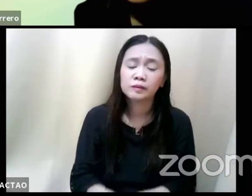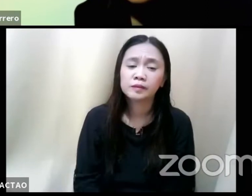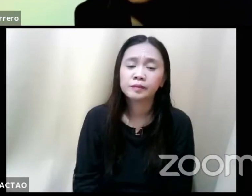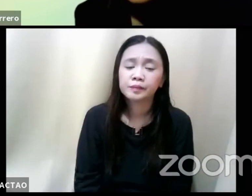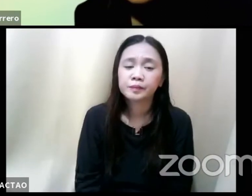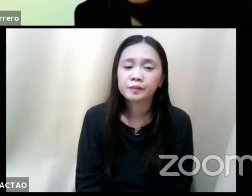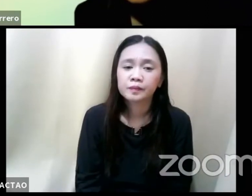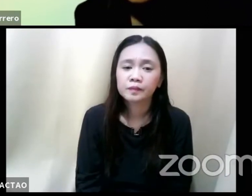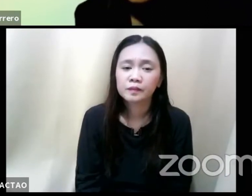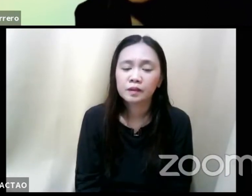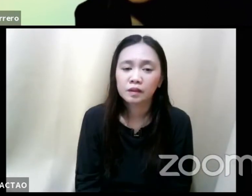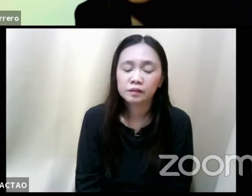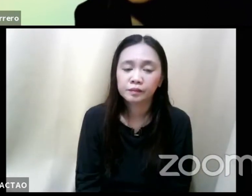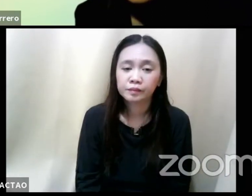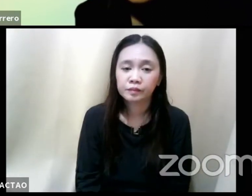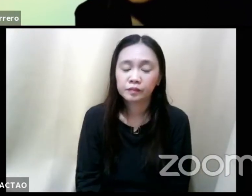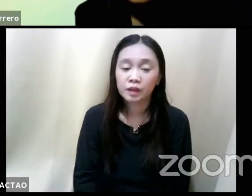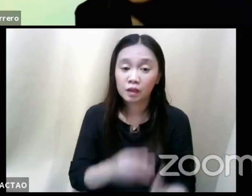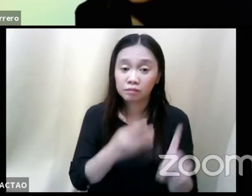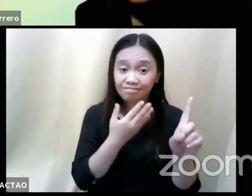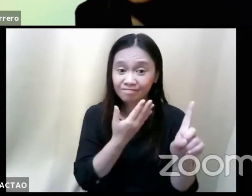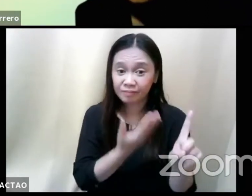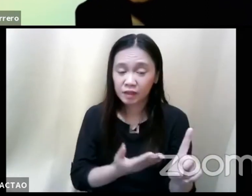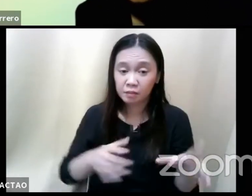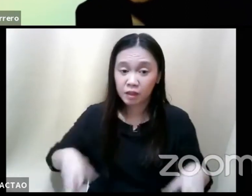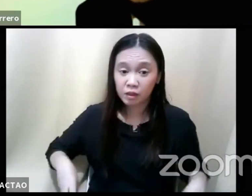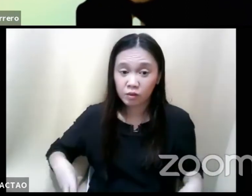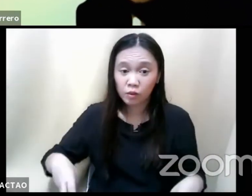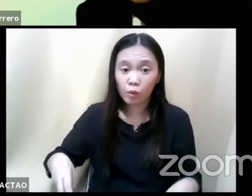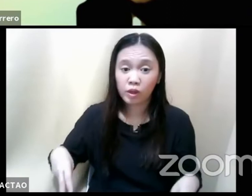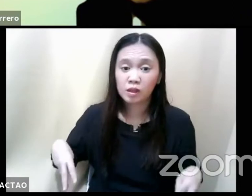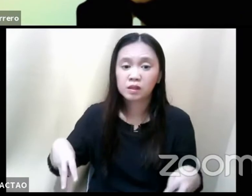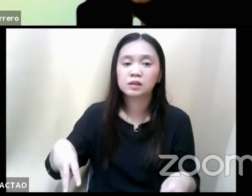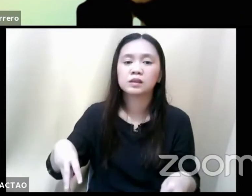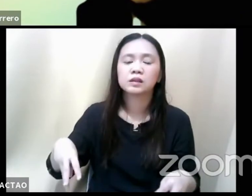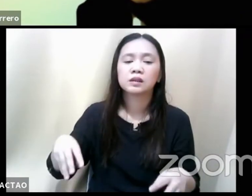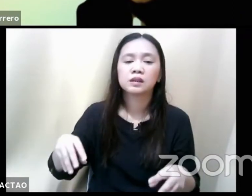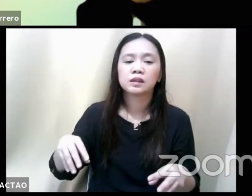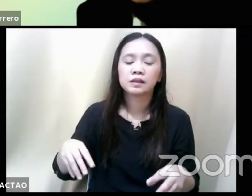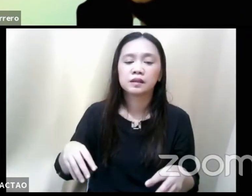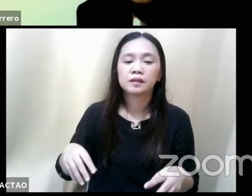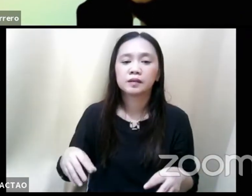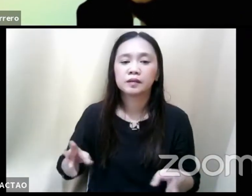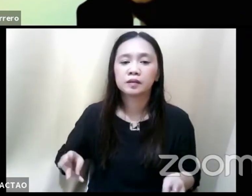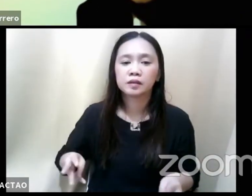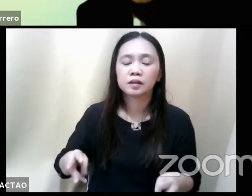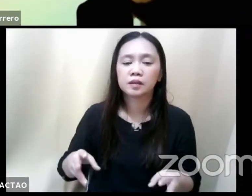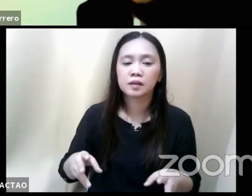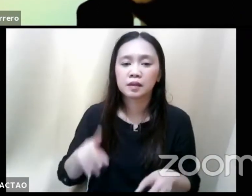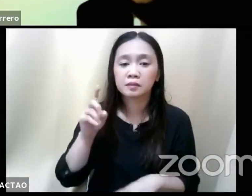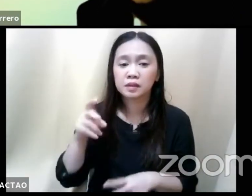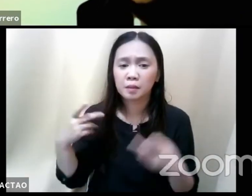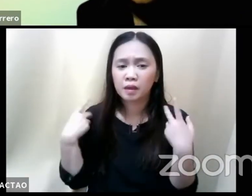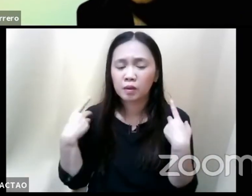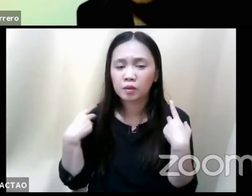sa person who uses wheelchair, I advocate na meron siyang kumbaga may naka-side sa kanya na